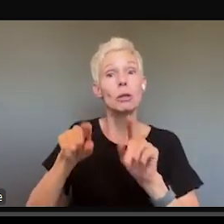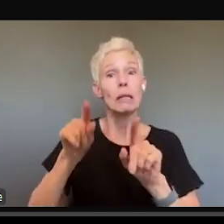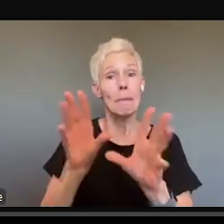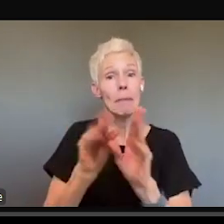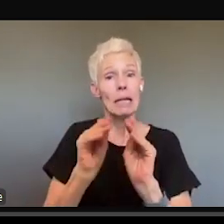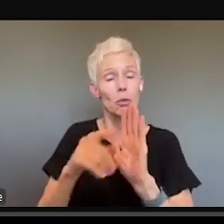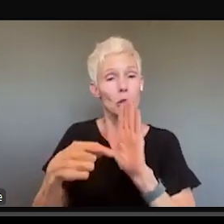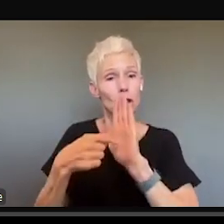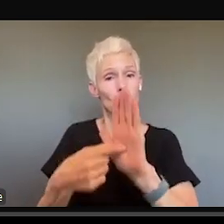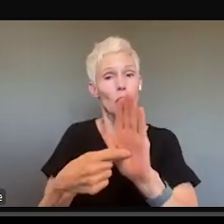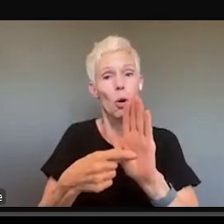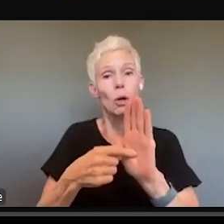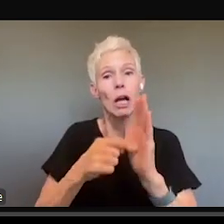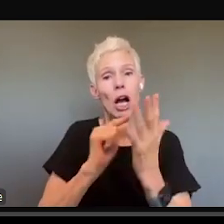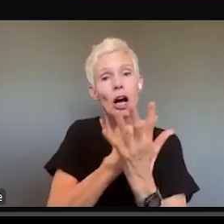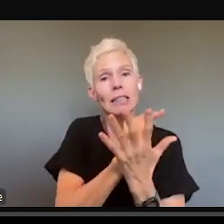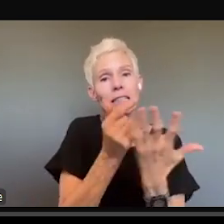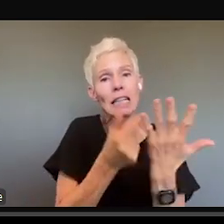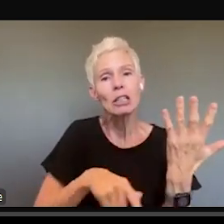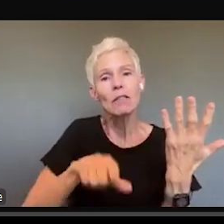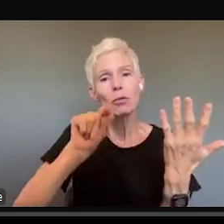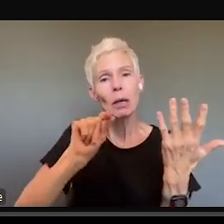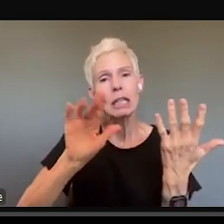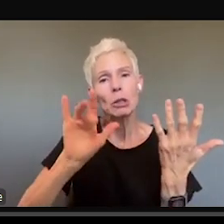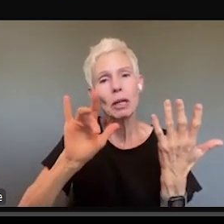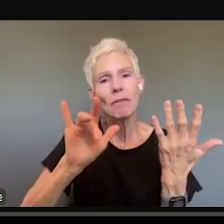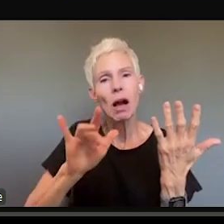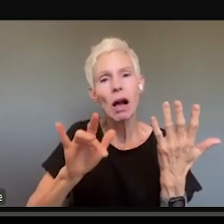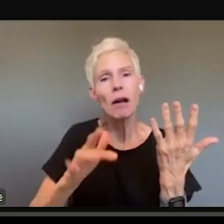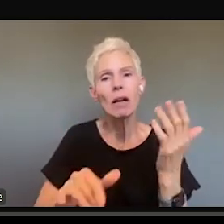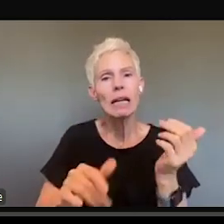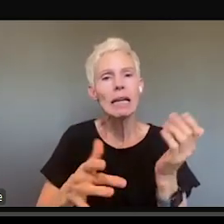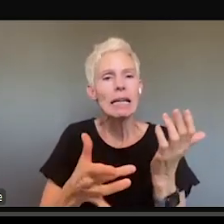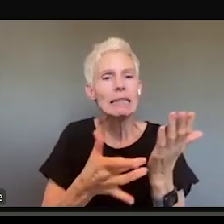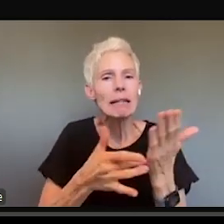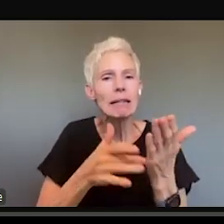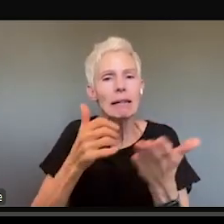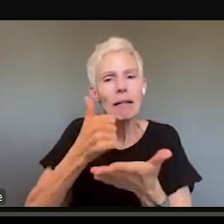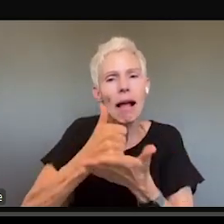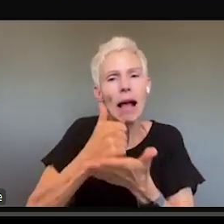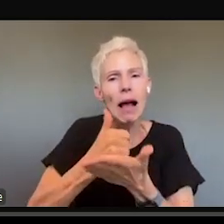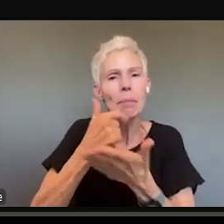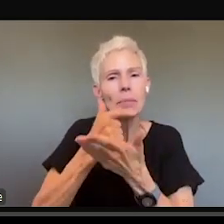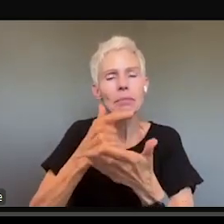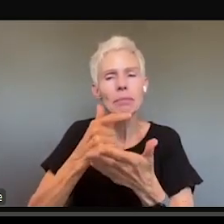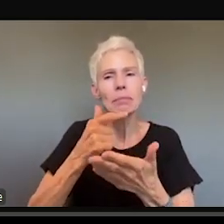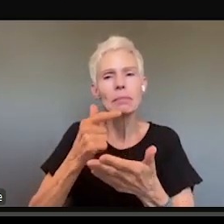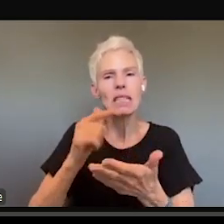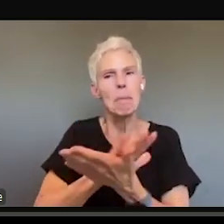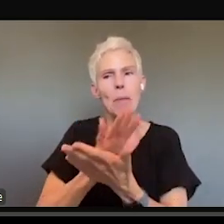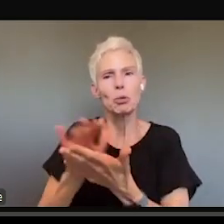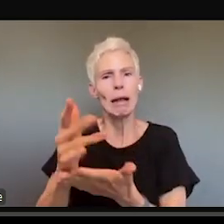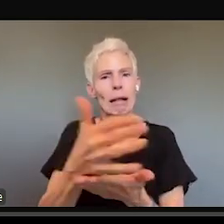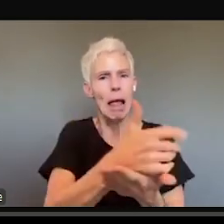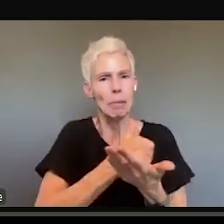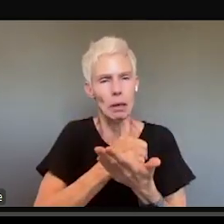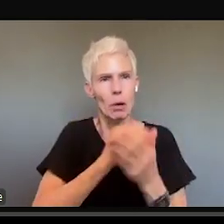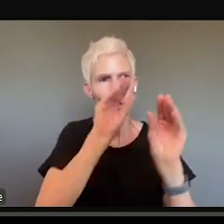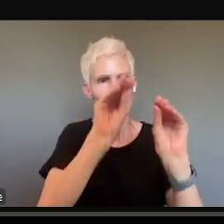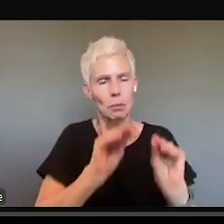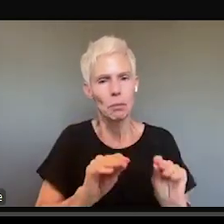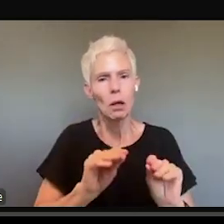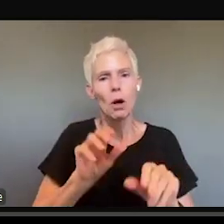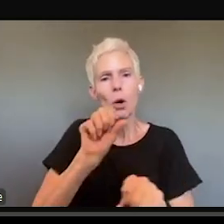series of 2025 technical assistance collaboration papers that we worked with